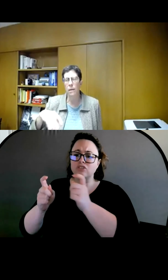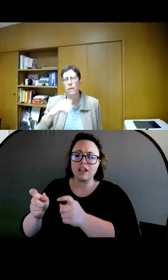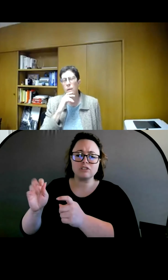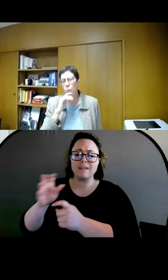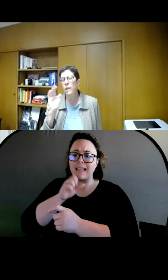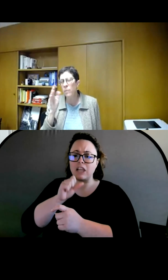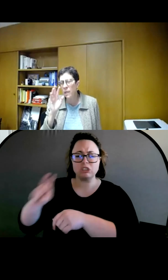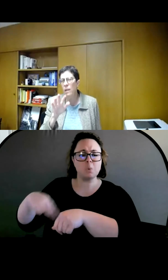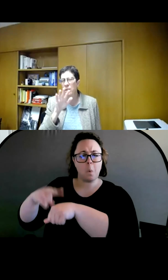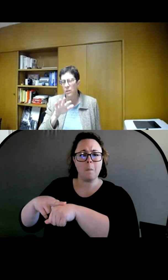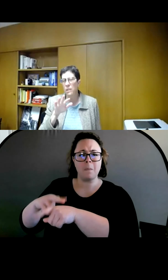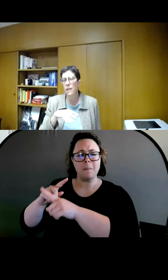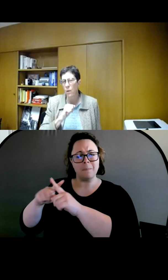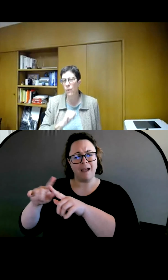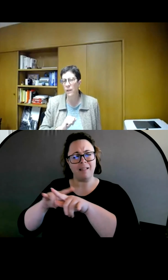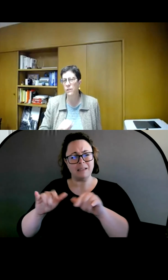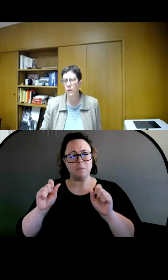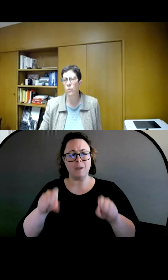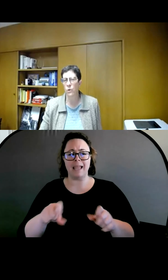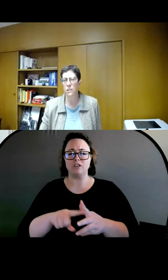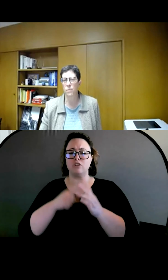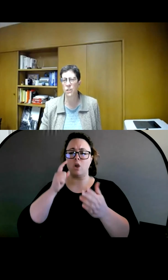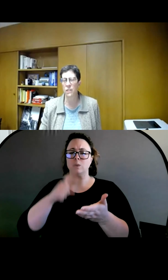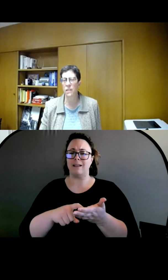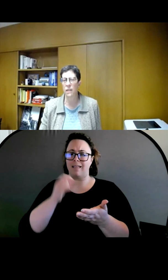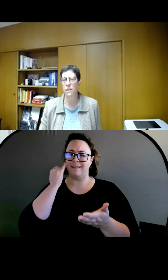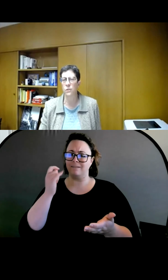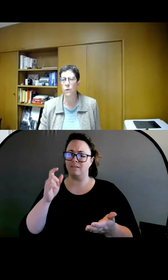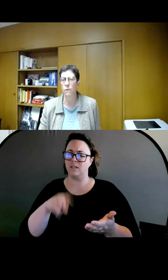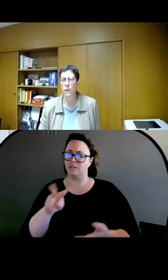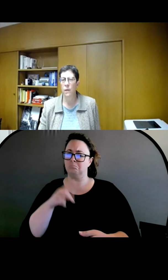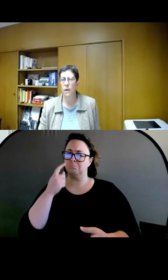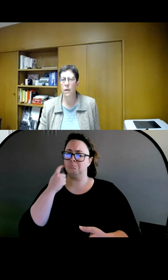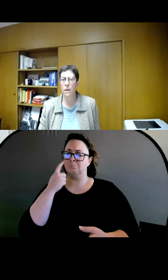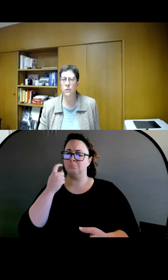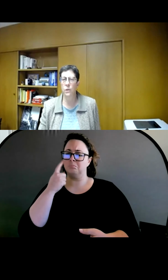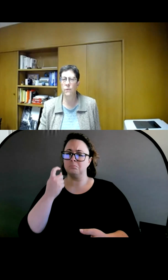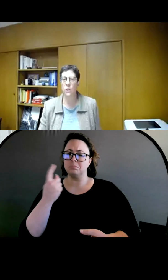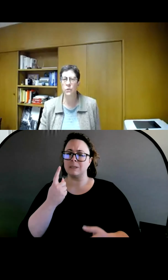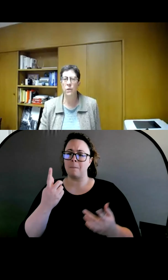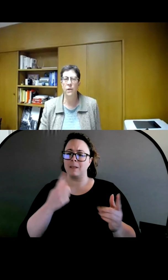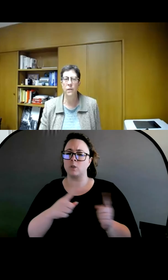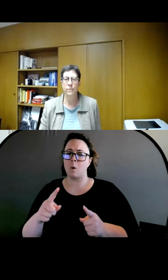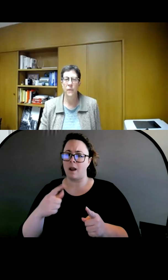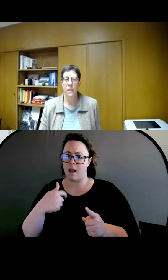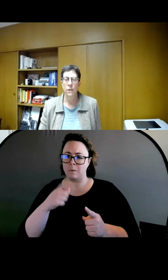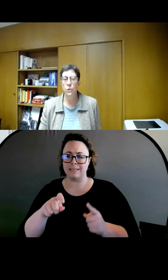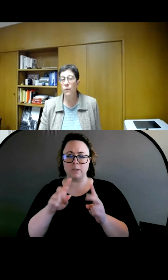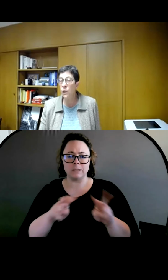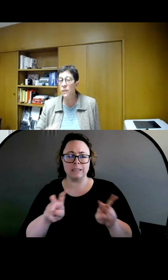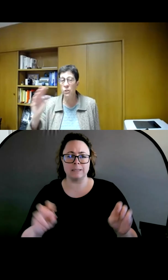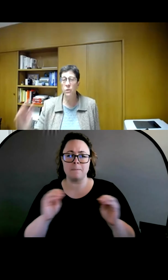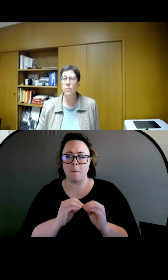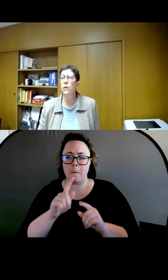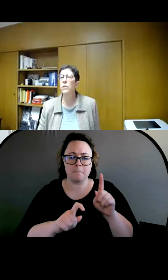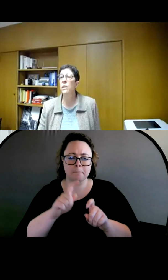but we can begin to start to tell when things are a little more suspicious and deserve a closer look. So a